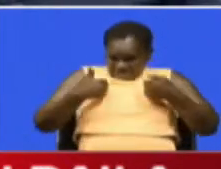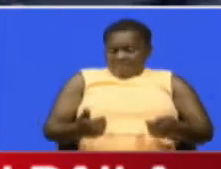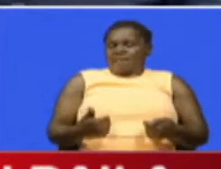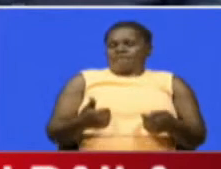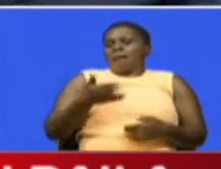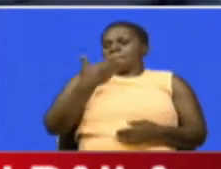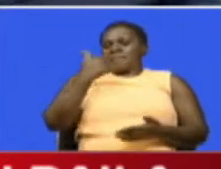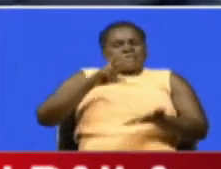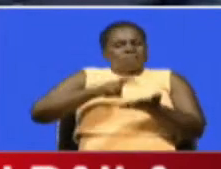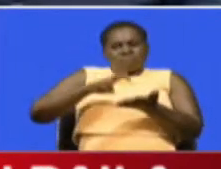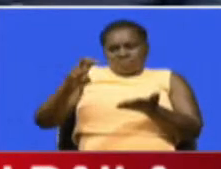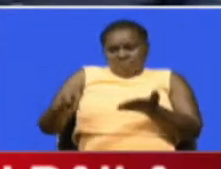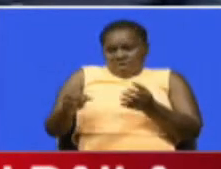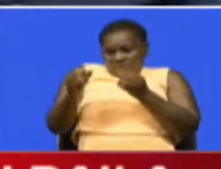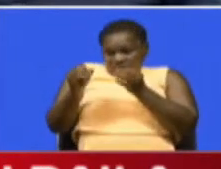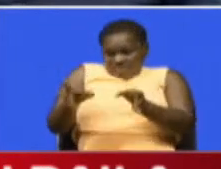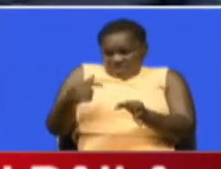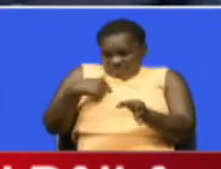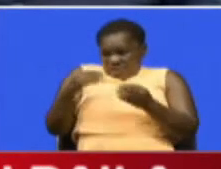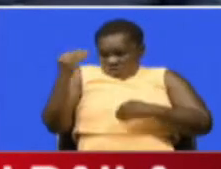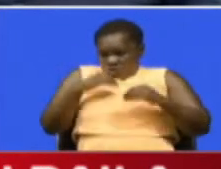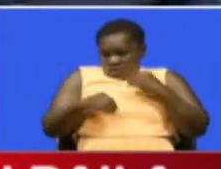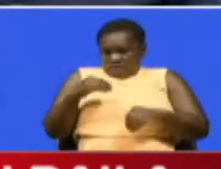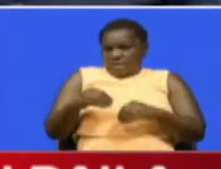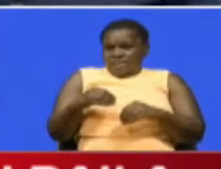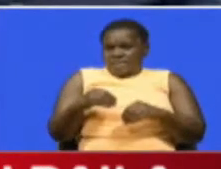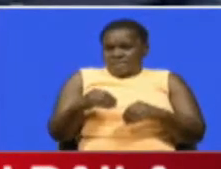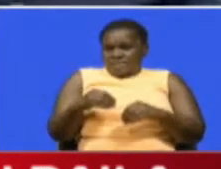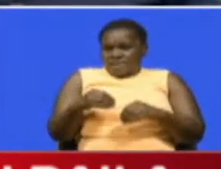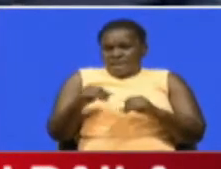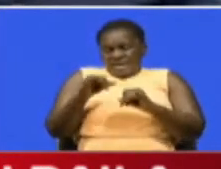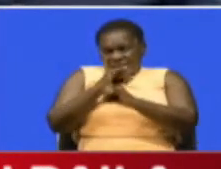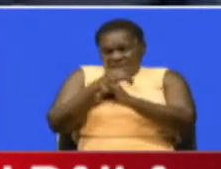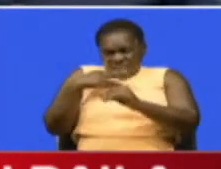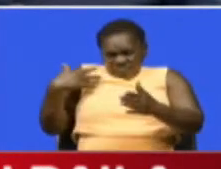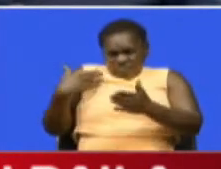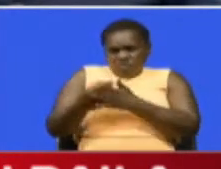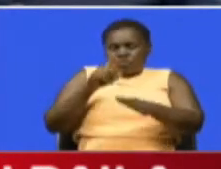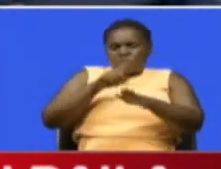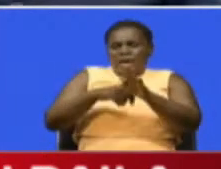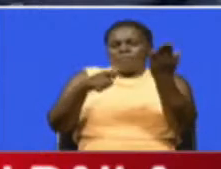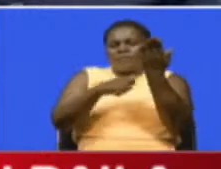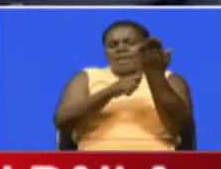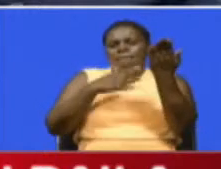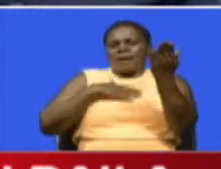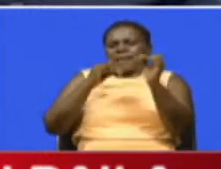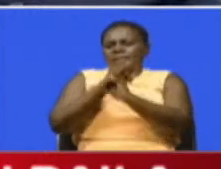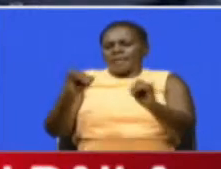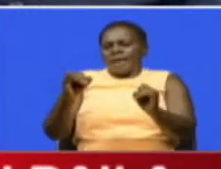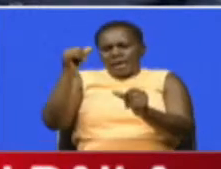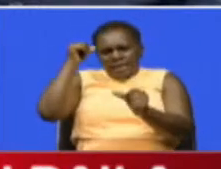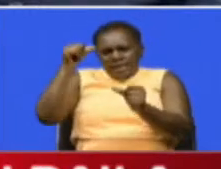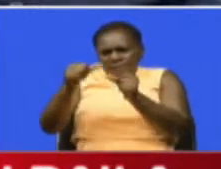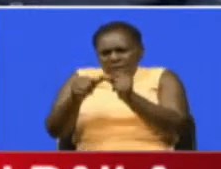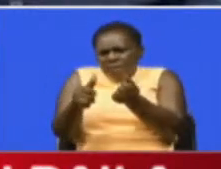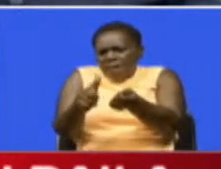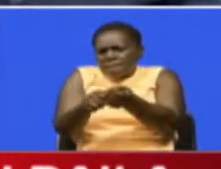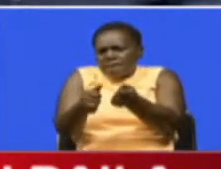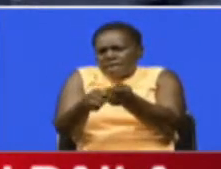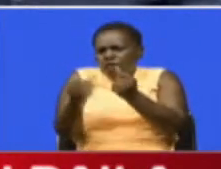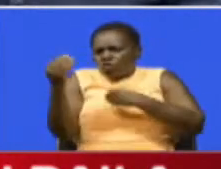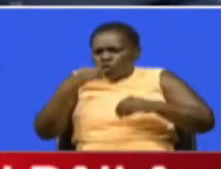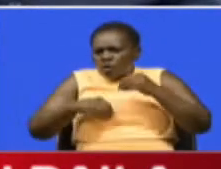step aside until my name is cleared. Remember when that major scandal